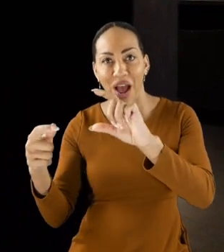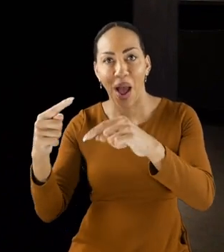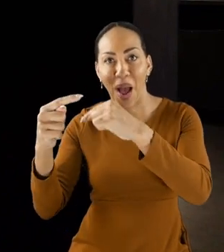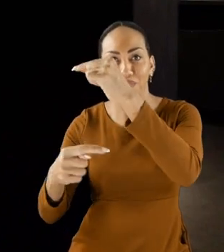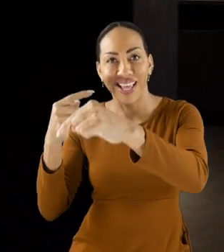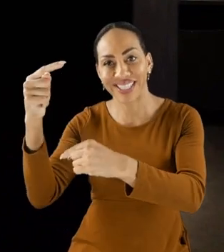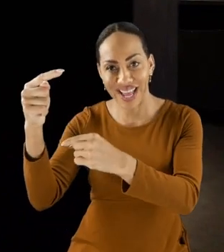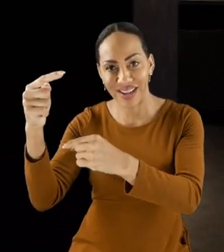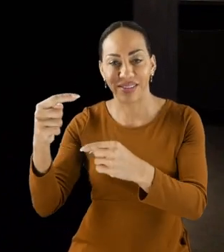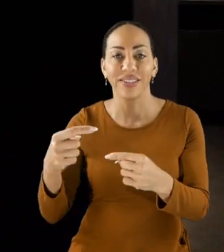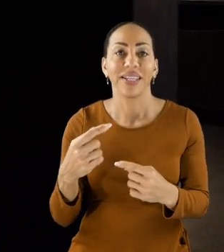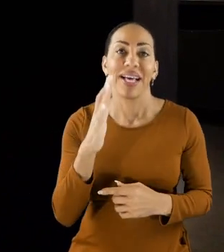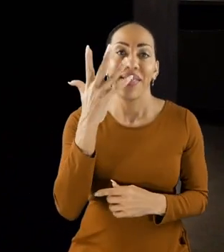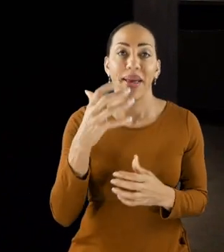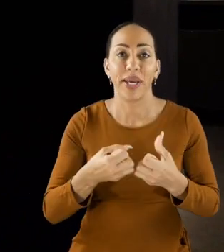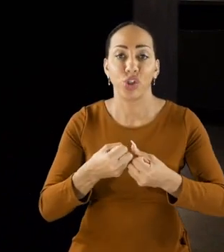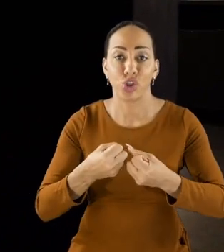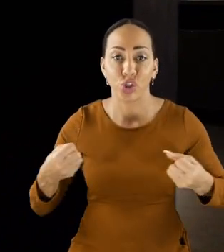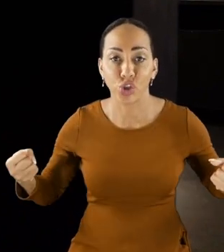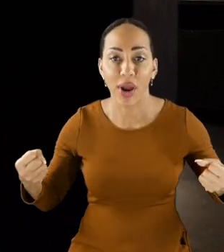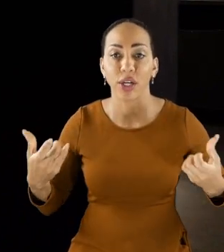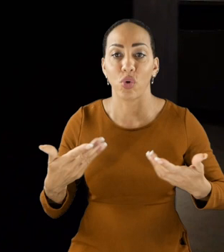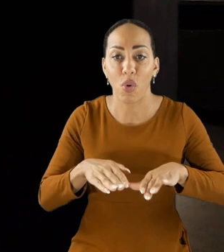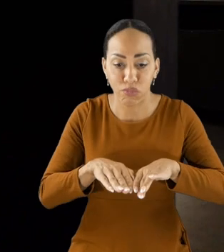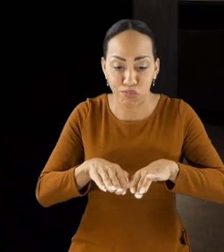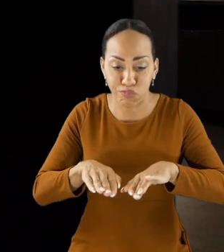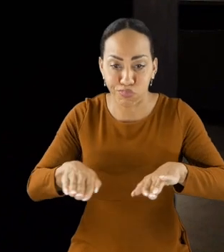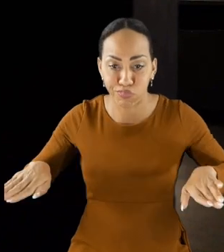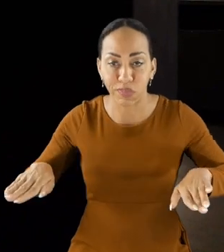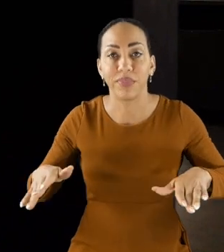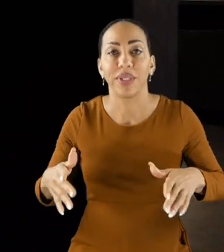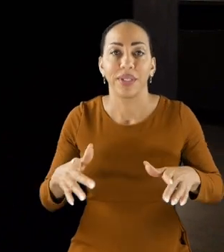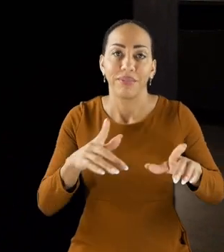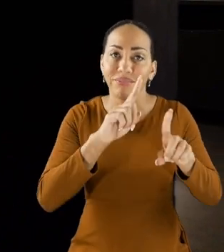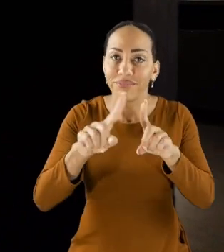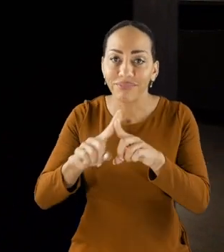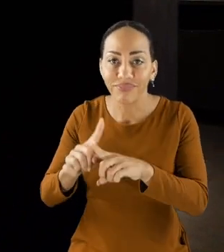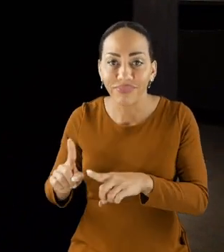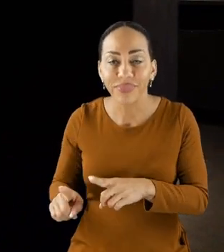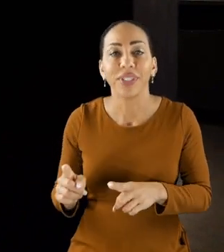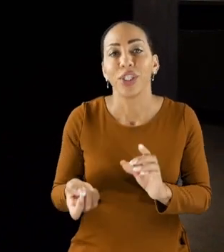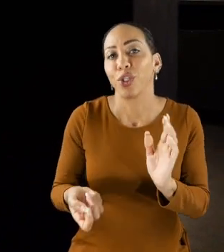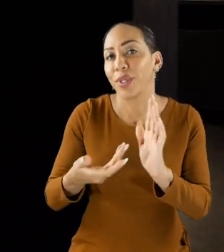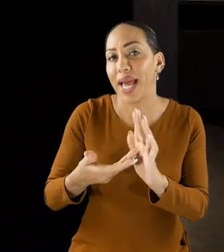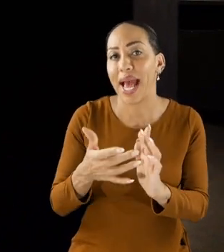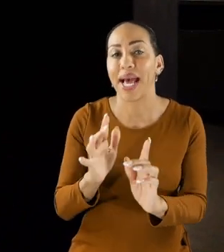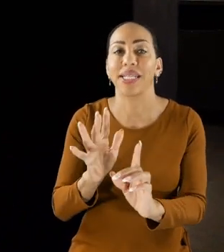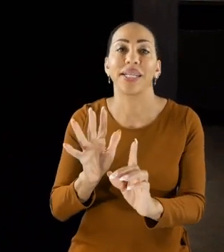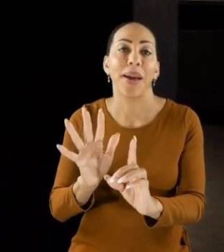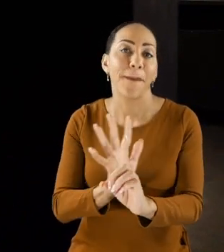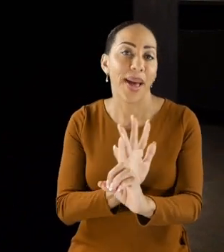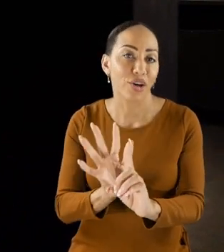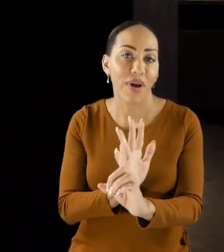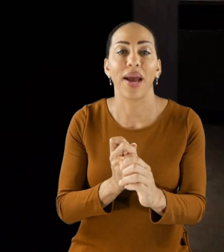then Richard's upside down. I can do anything. You know, you can stretch the image. You can, I've laid it flat here, of course, but you can do anything we want with